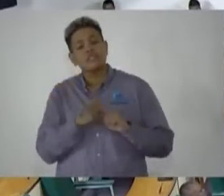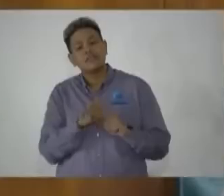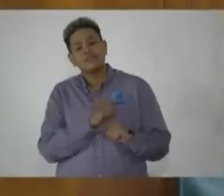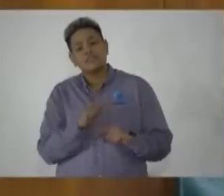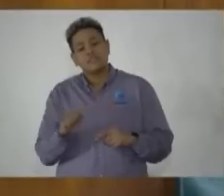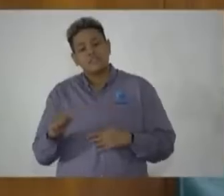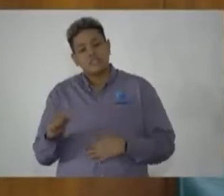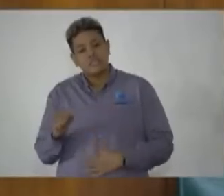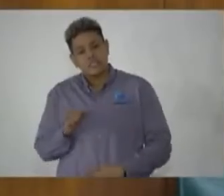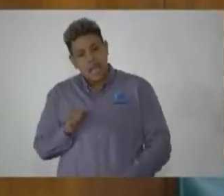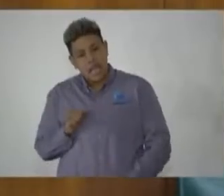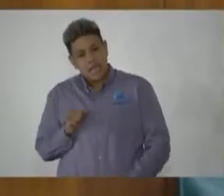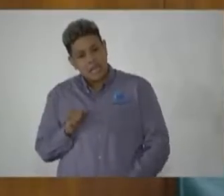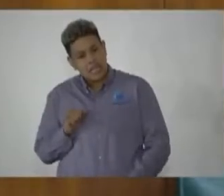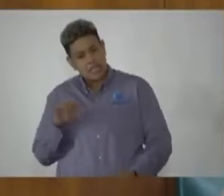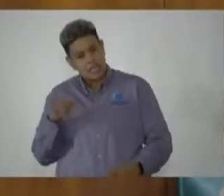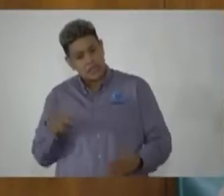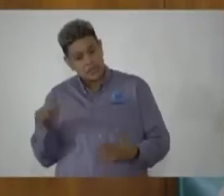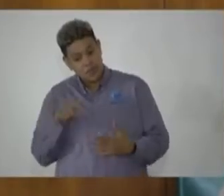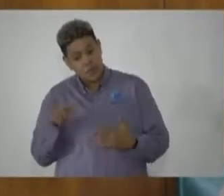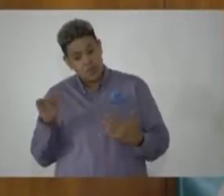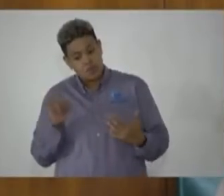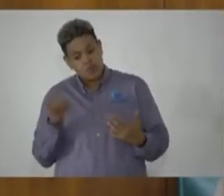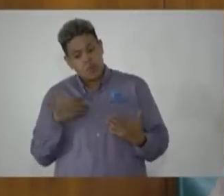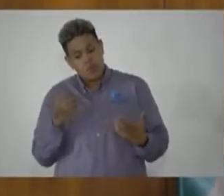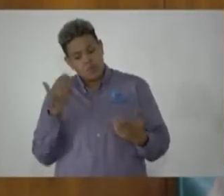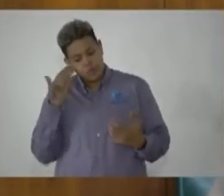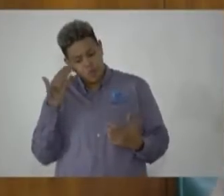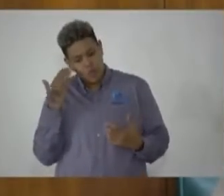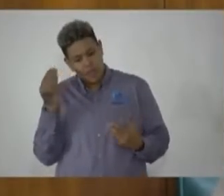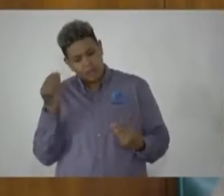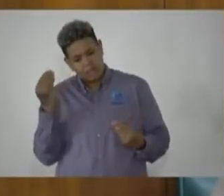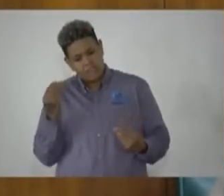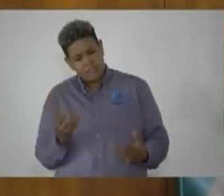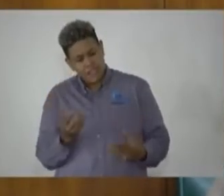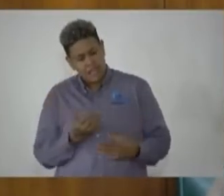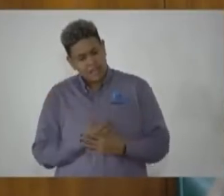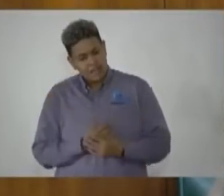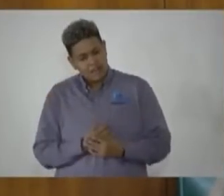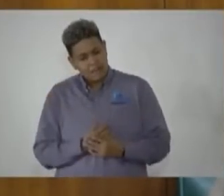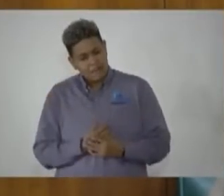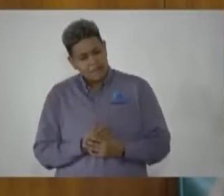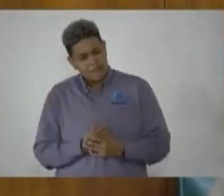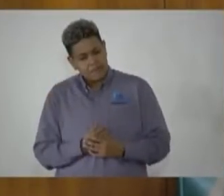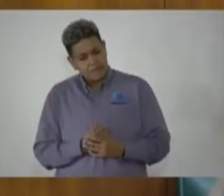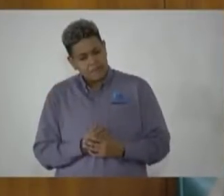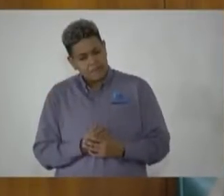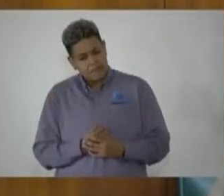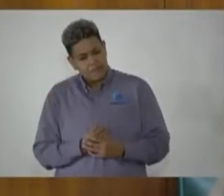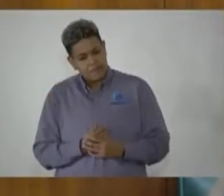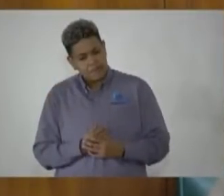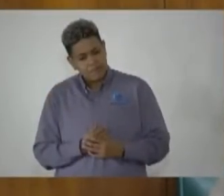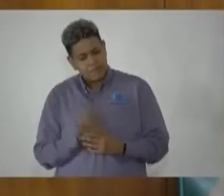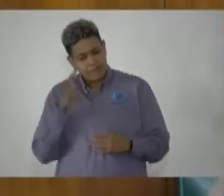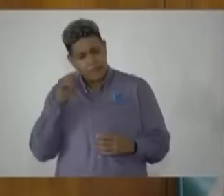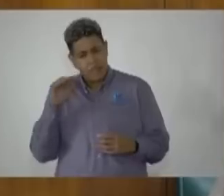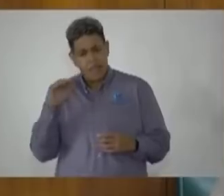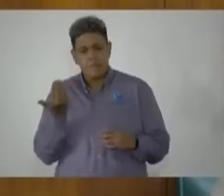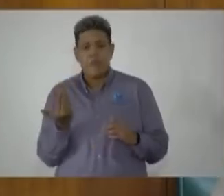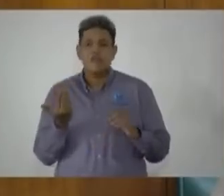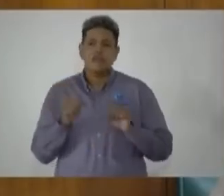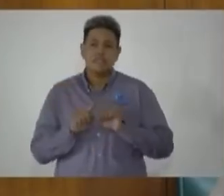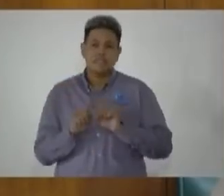Senate, that goes through. And I'm just saying that in light of the apparent